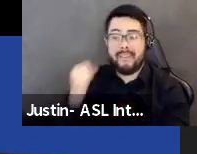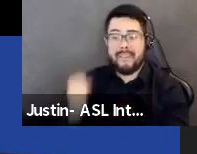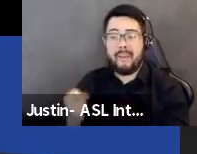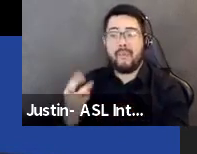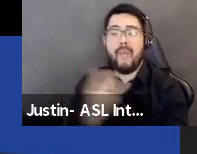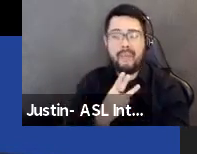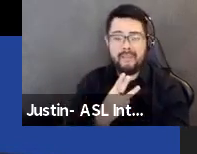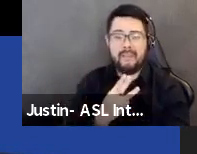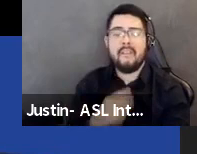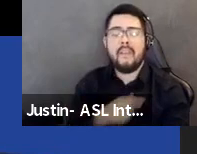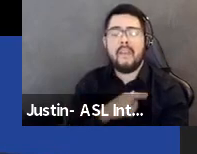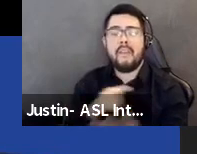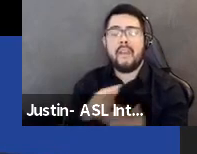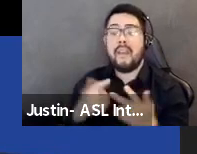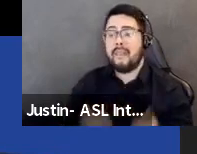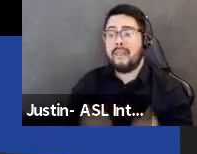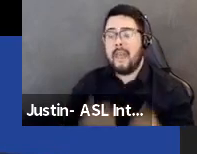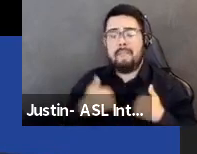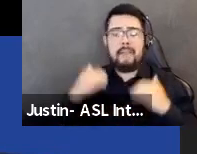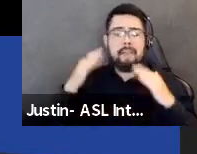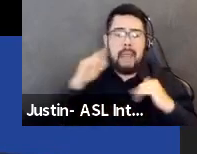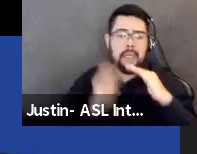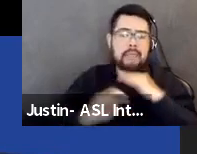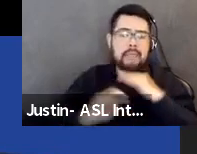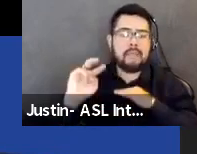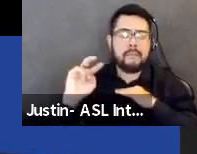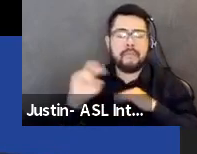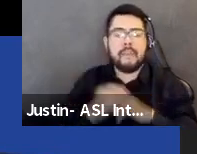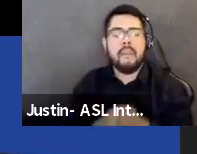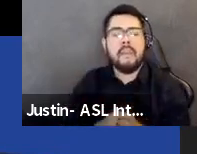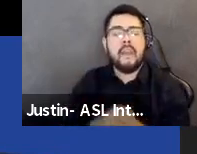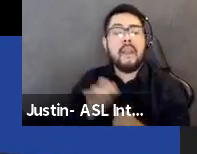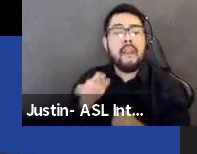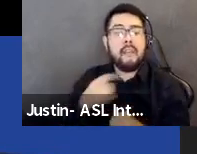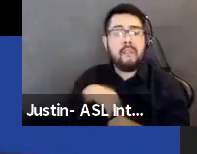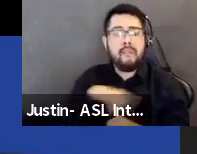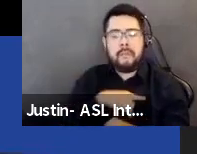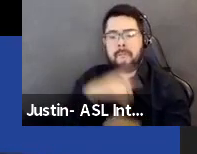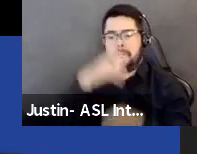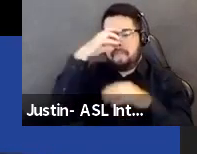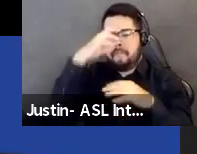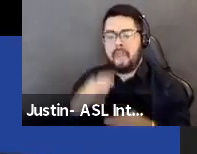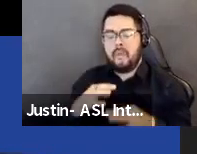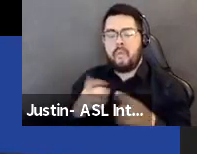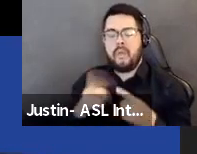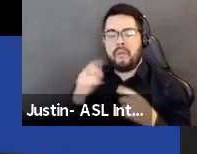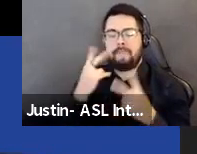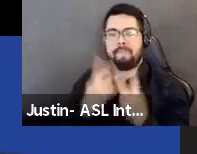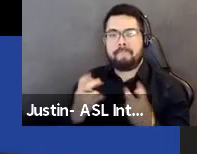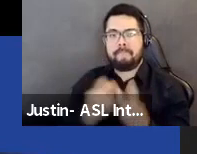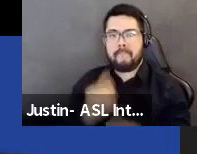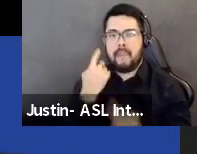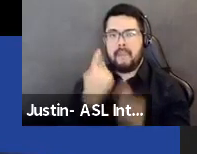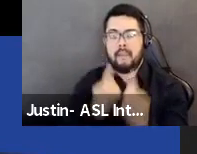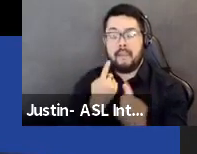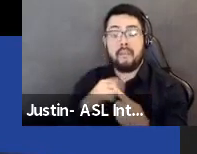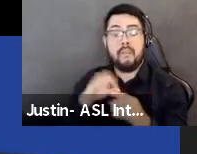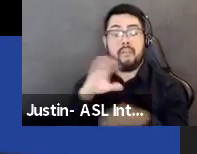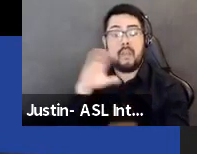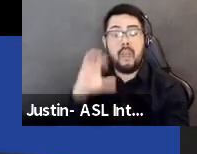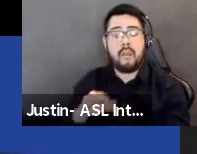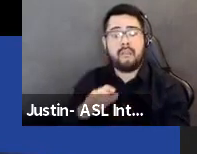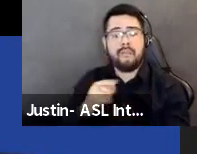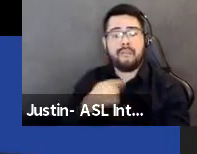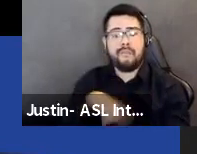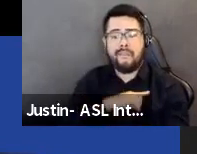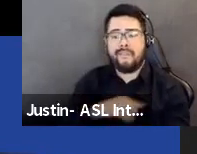expectancy um this came up actually as one what we were really thinking about you know chicago has a history